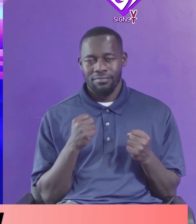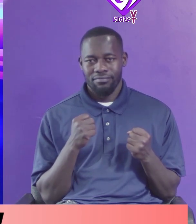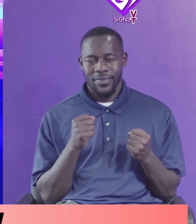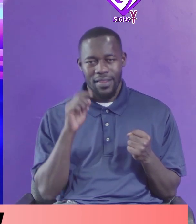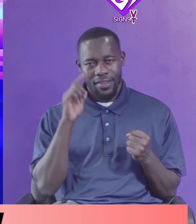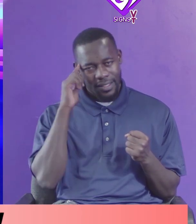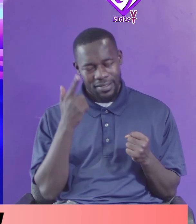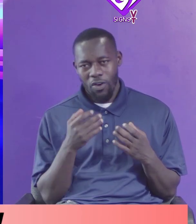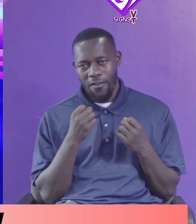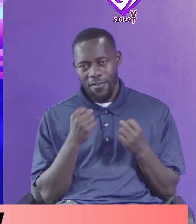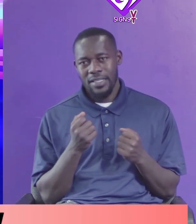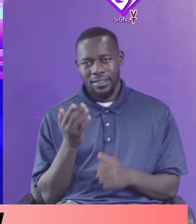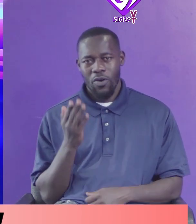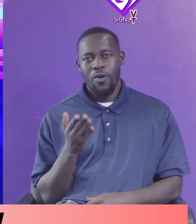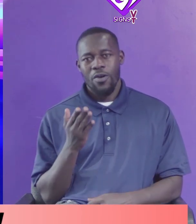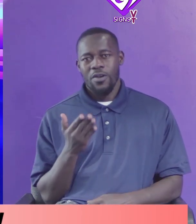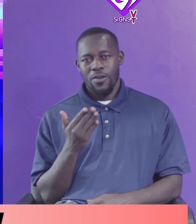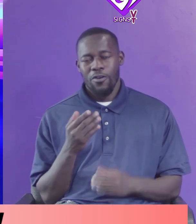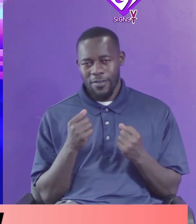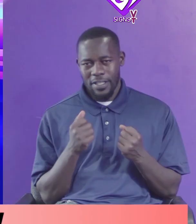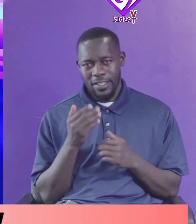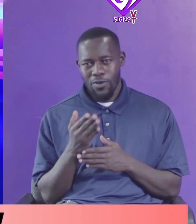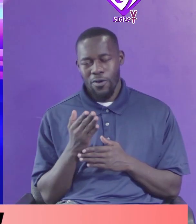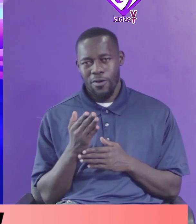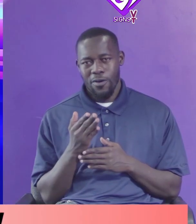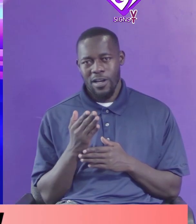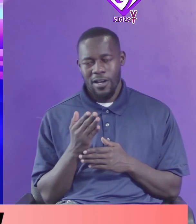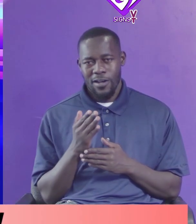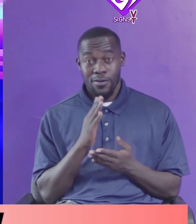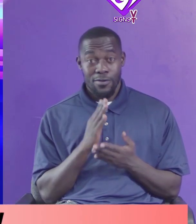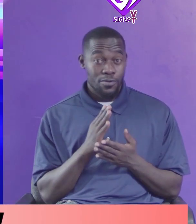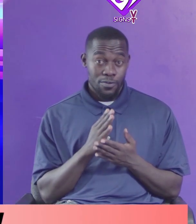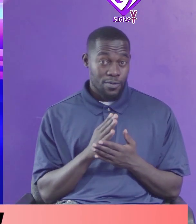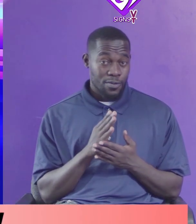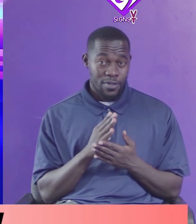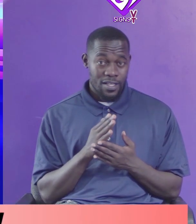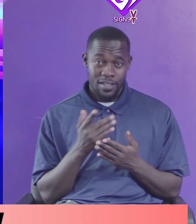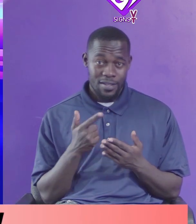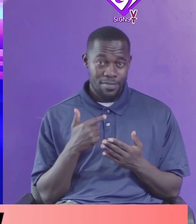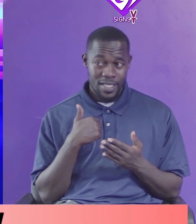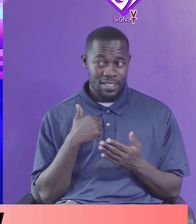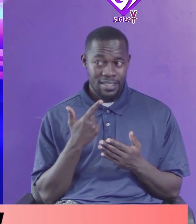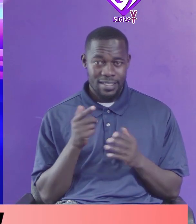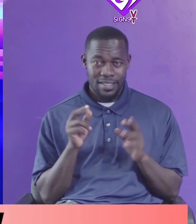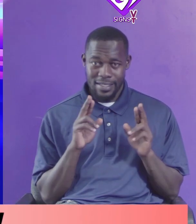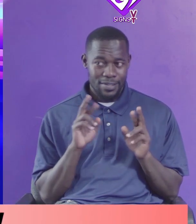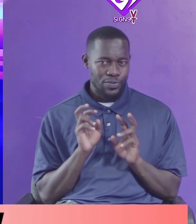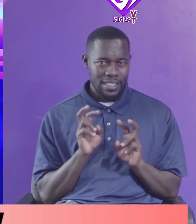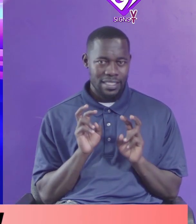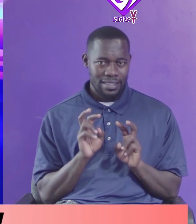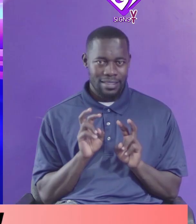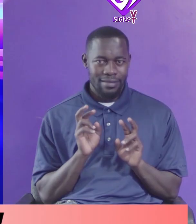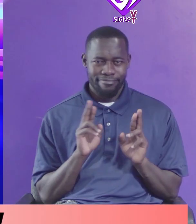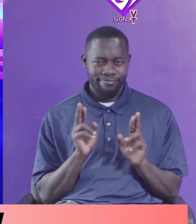some confidence. So this is a game as a neutral fan, I'll be interested to really watch. Exactly. As a neutral fan, this is a